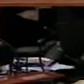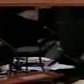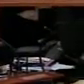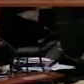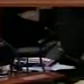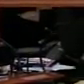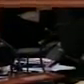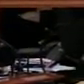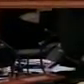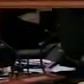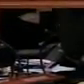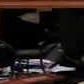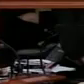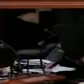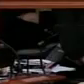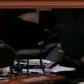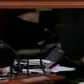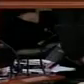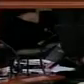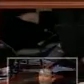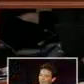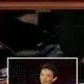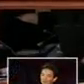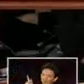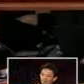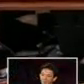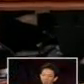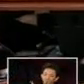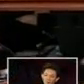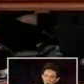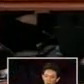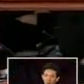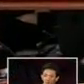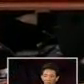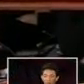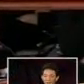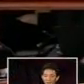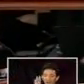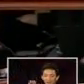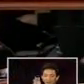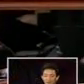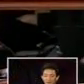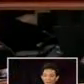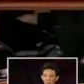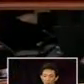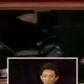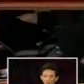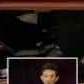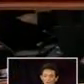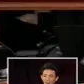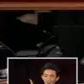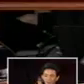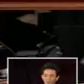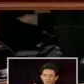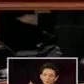nakasuhan at wala pong penalty ang banko central sa kanila at conditionally tinanggap yung ebidensya